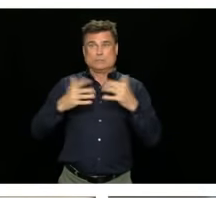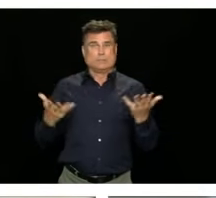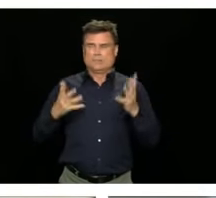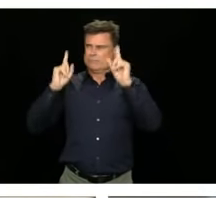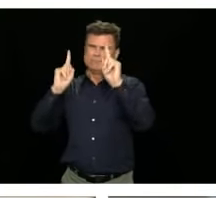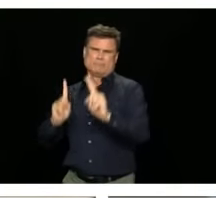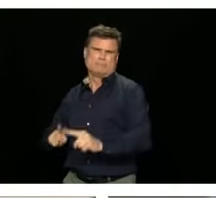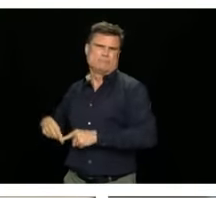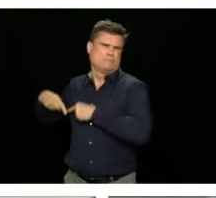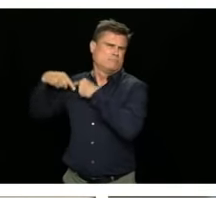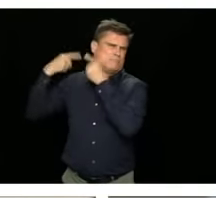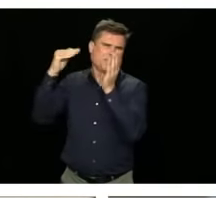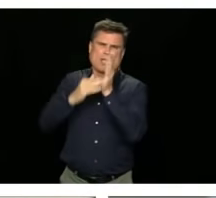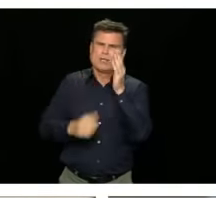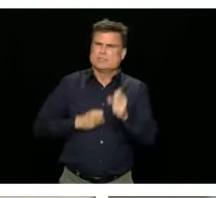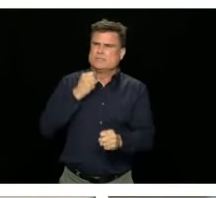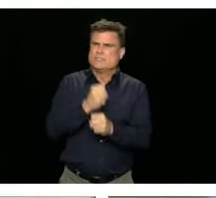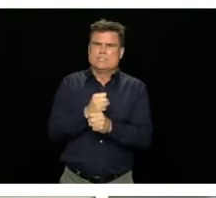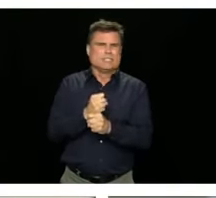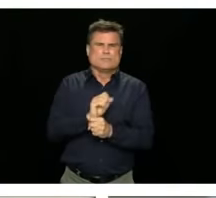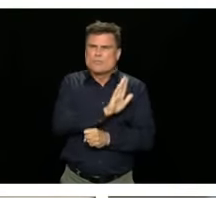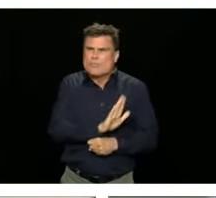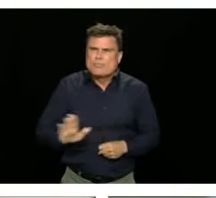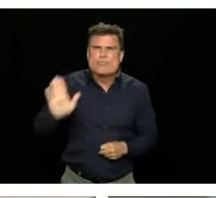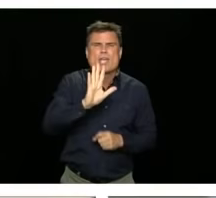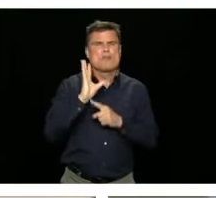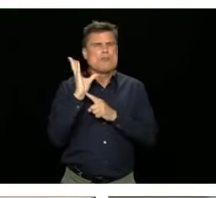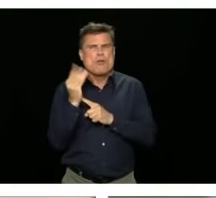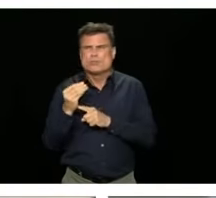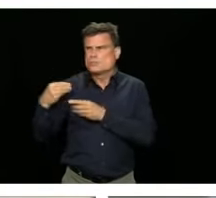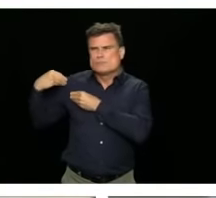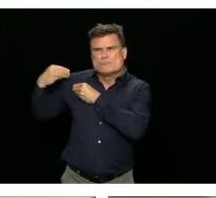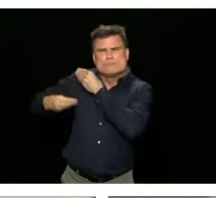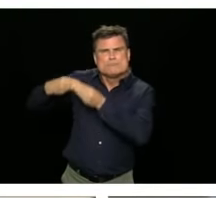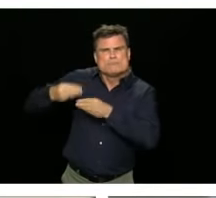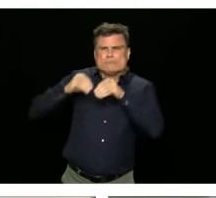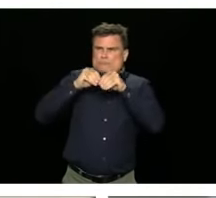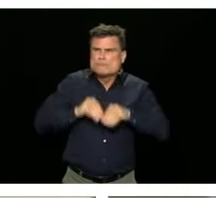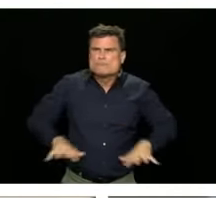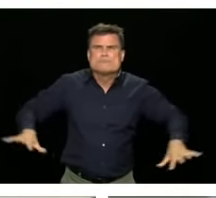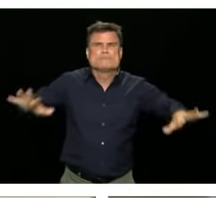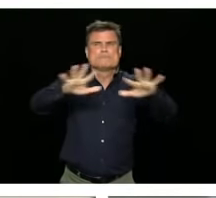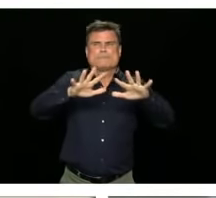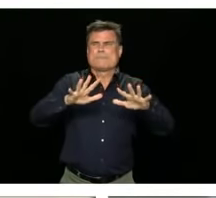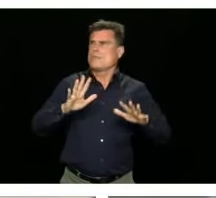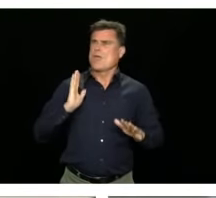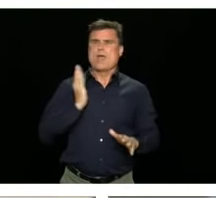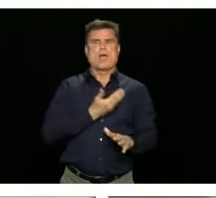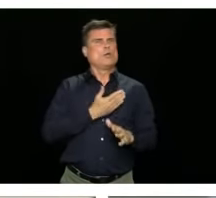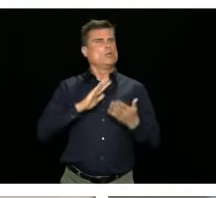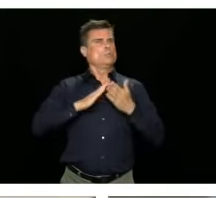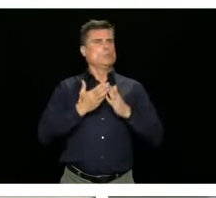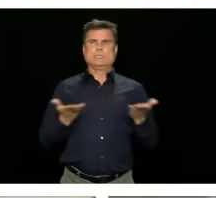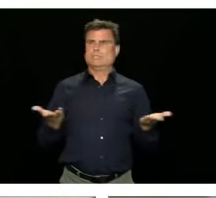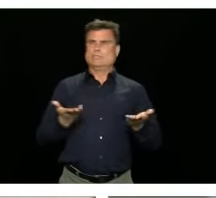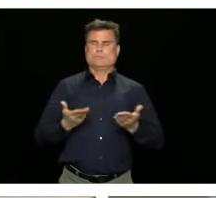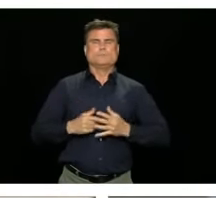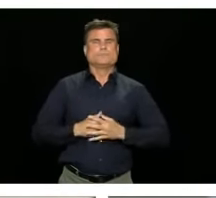from other territories throughout this province, and I'd like to acknowledge the fundamental Indigenous history of our